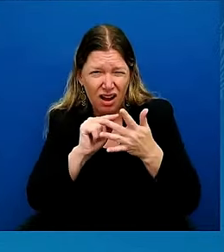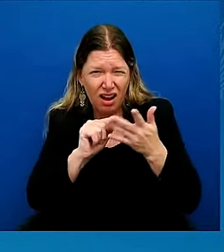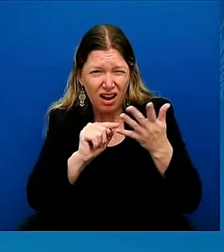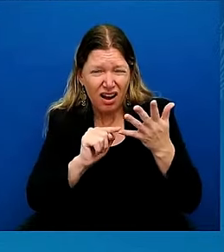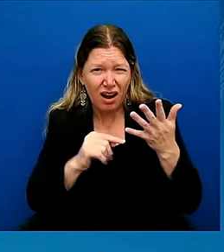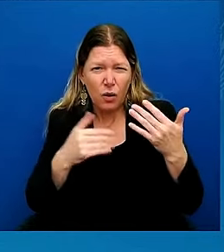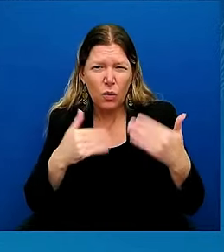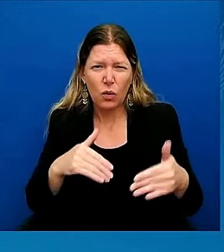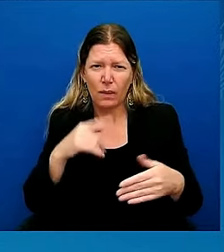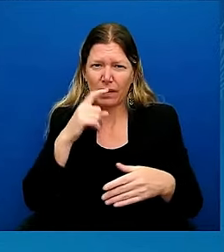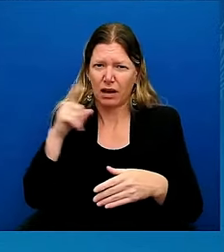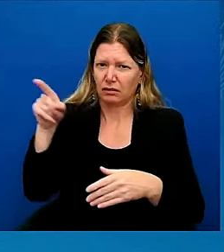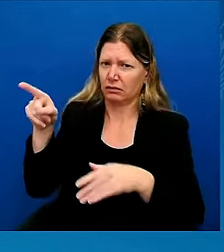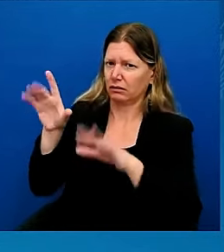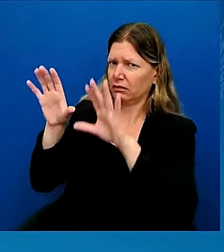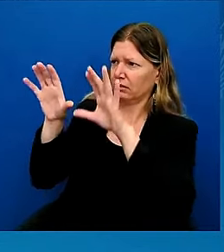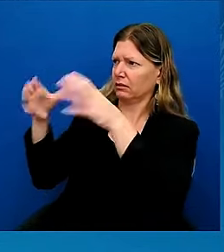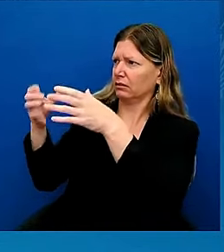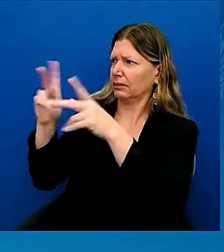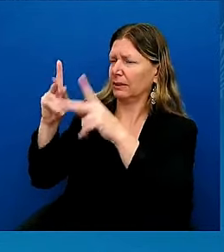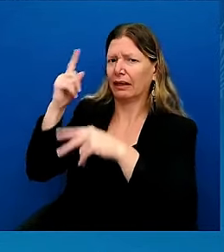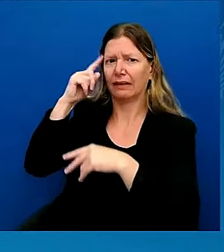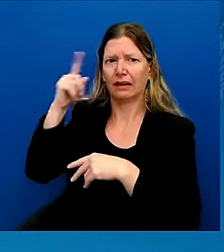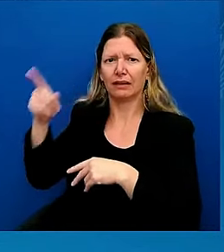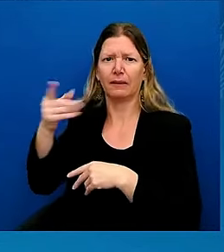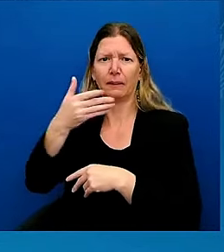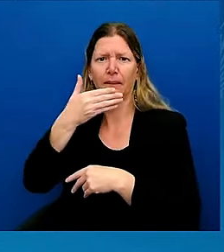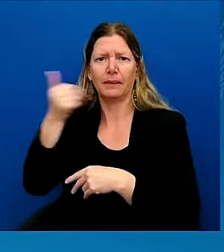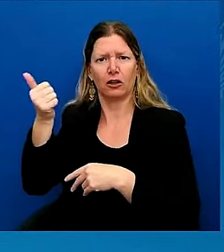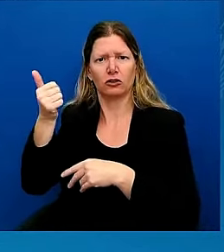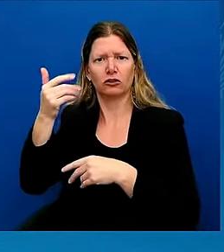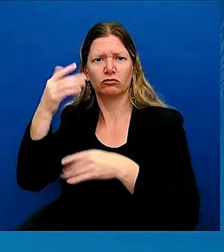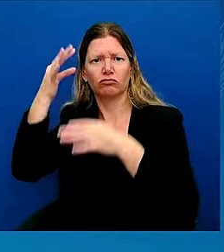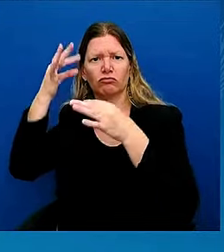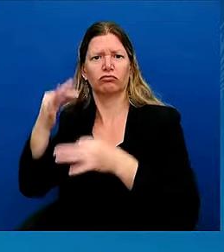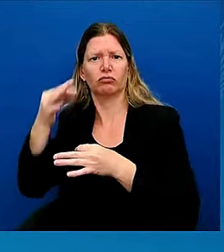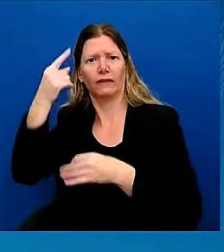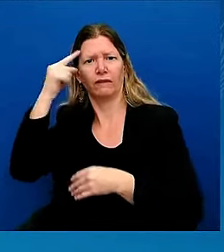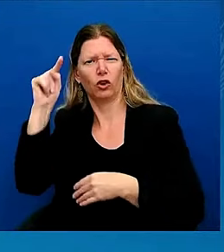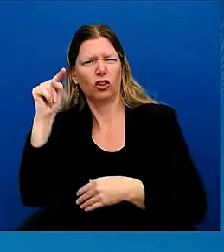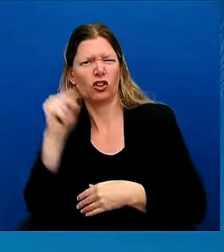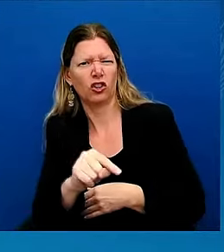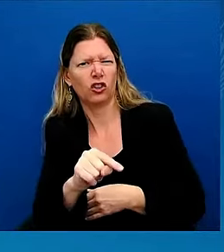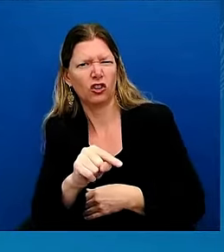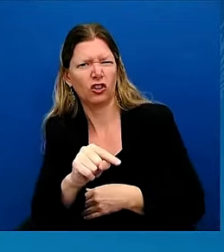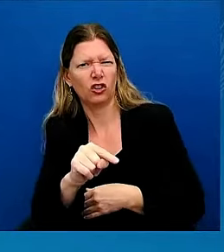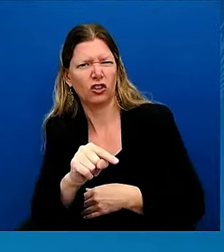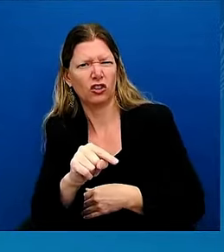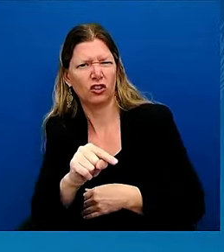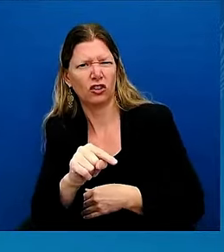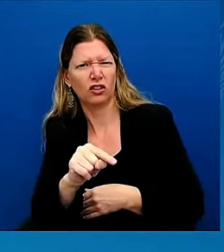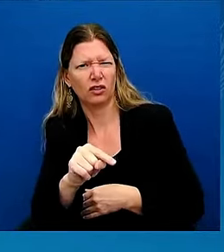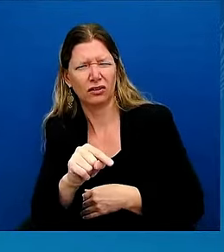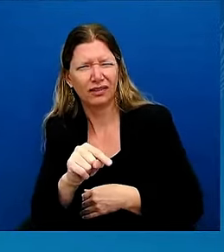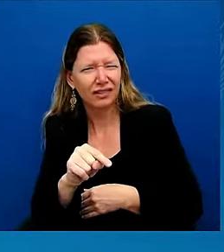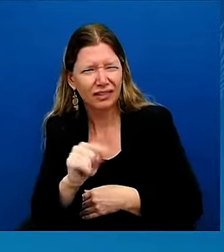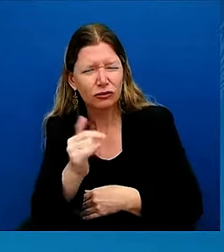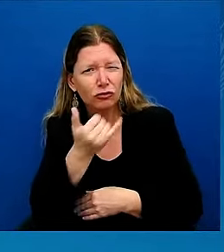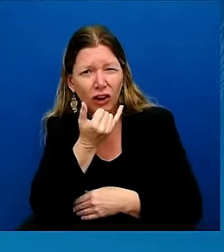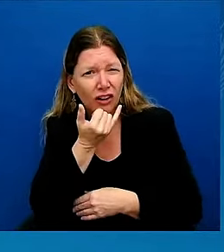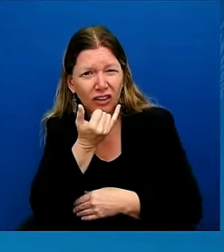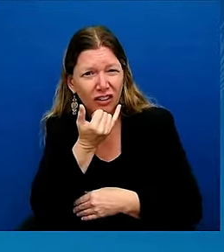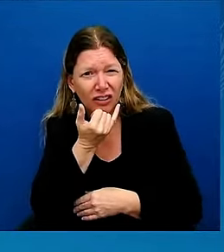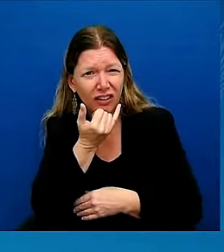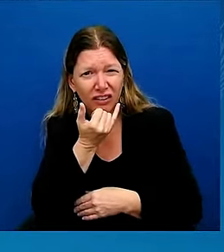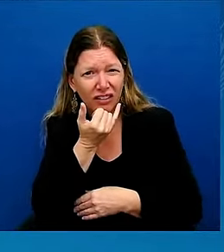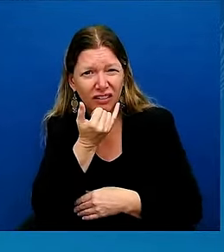know. It's just simply wrong. And I think we all know one does not have to abandon